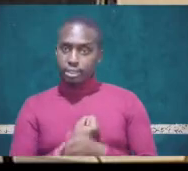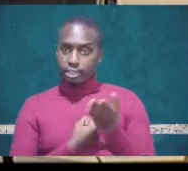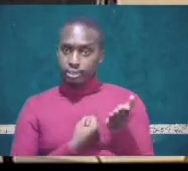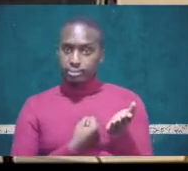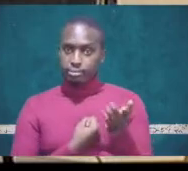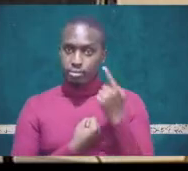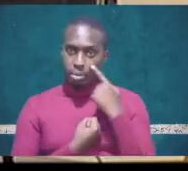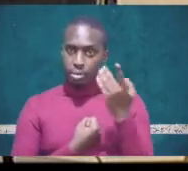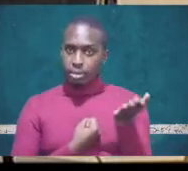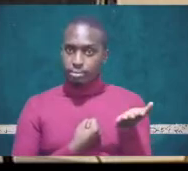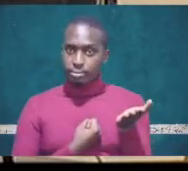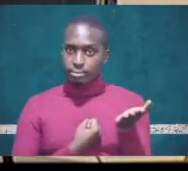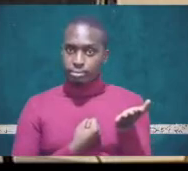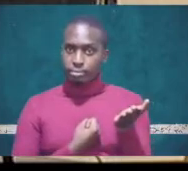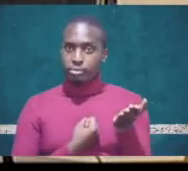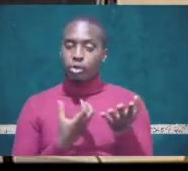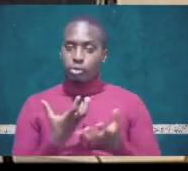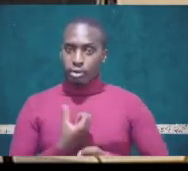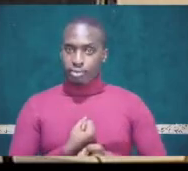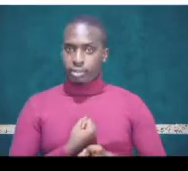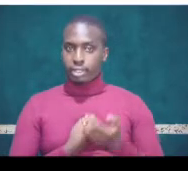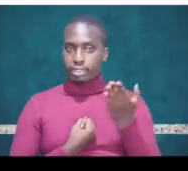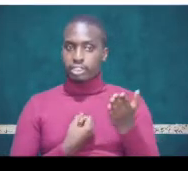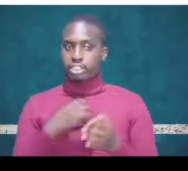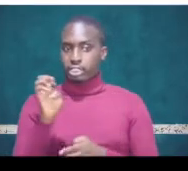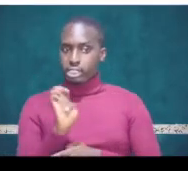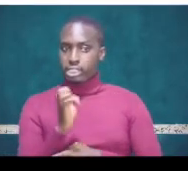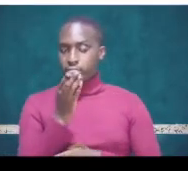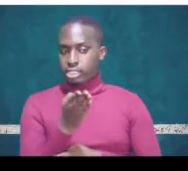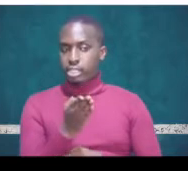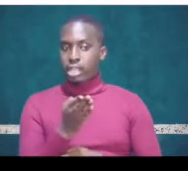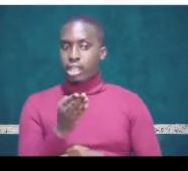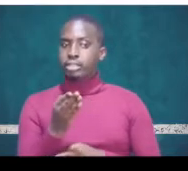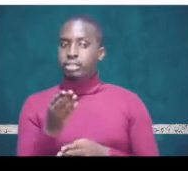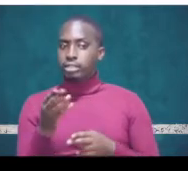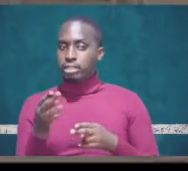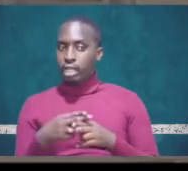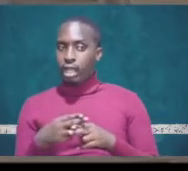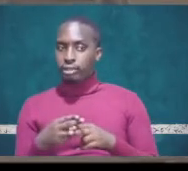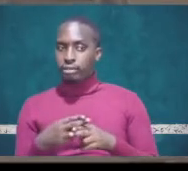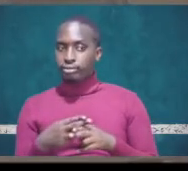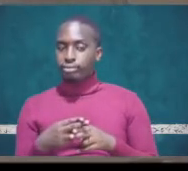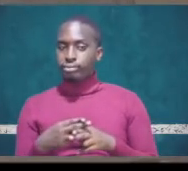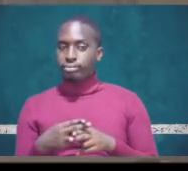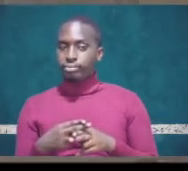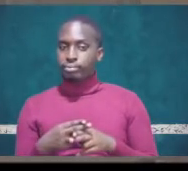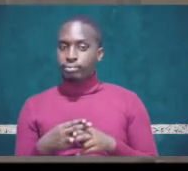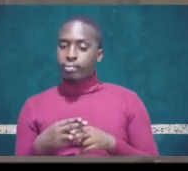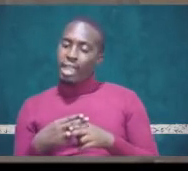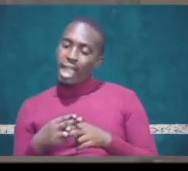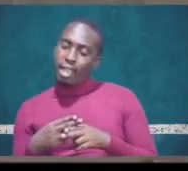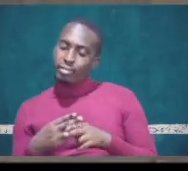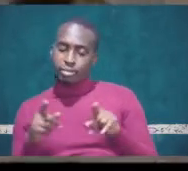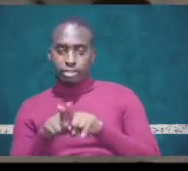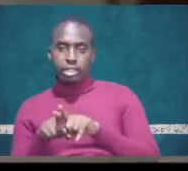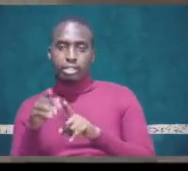do you see this one? We take this E here is approximately equals to this, is approximately equal to